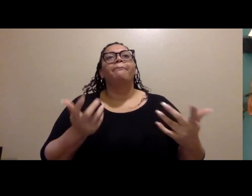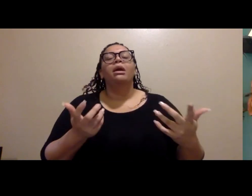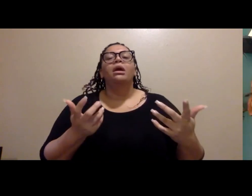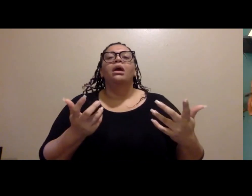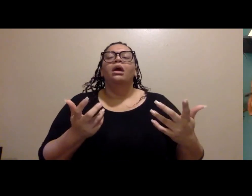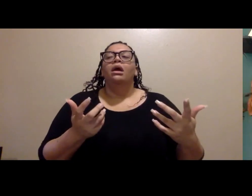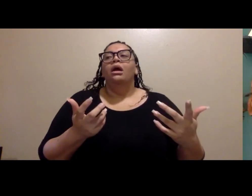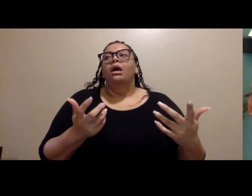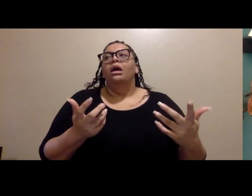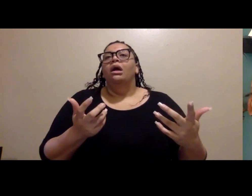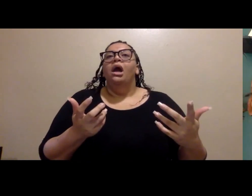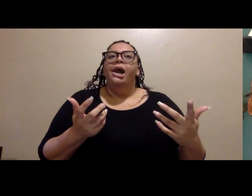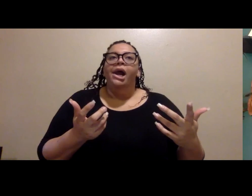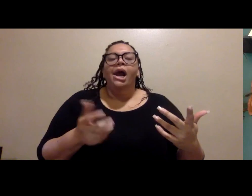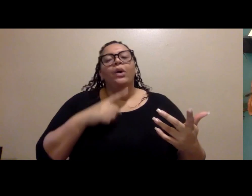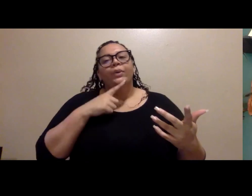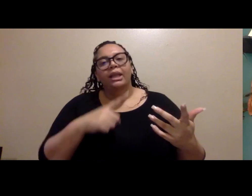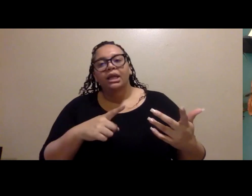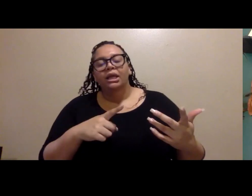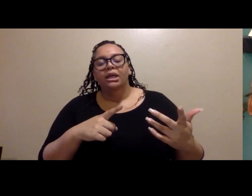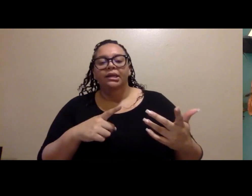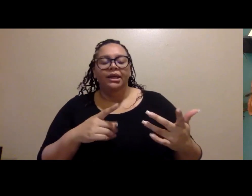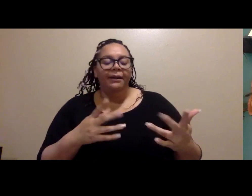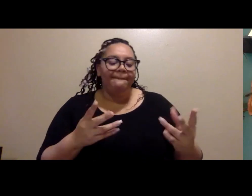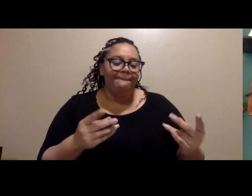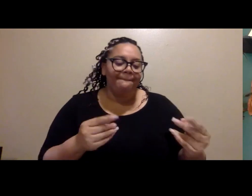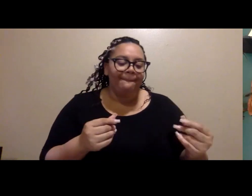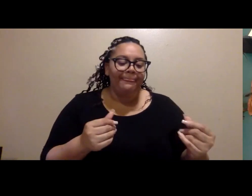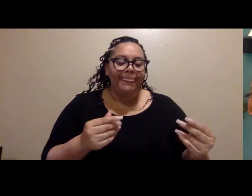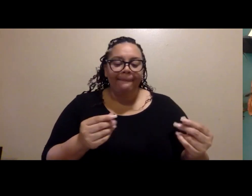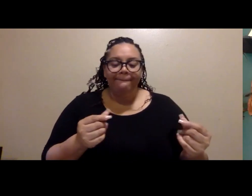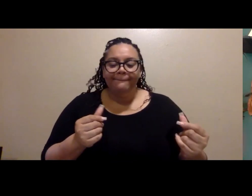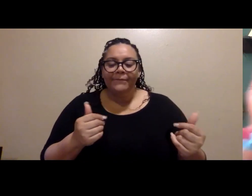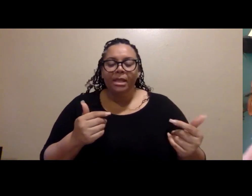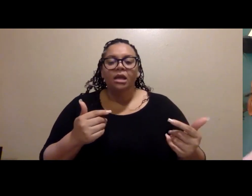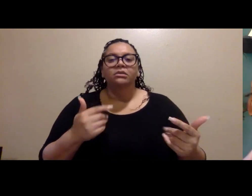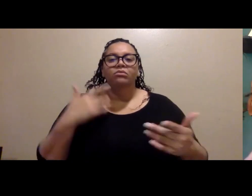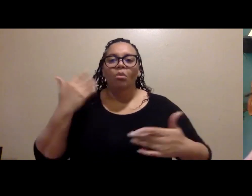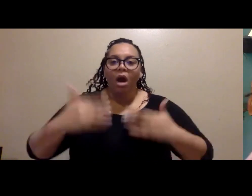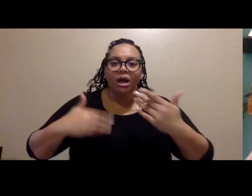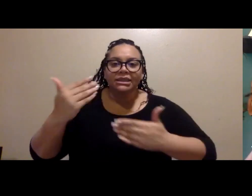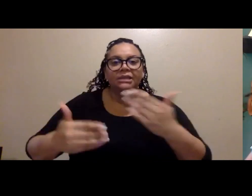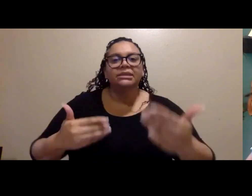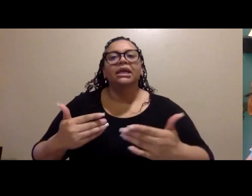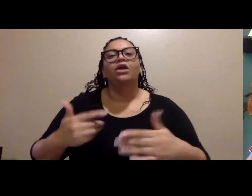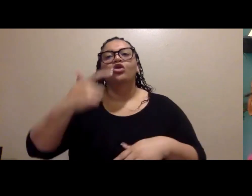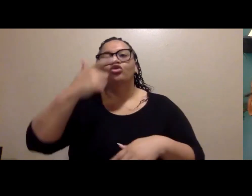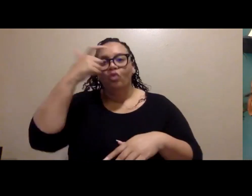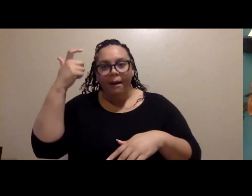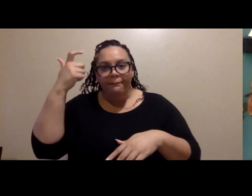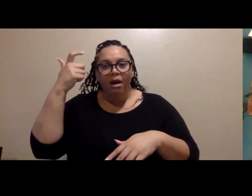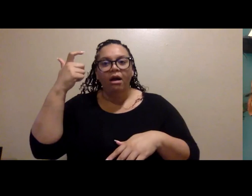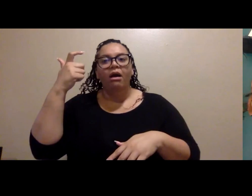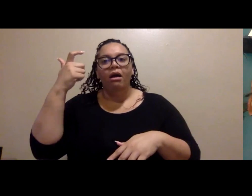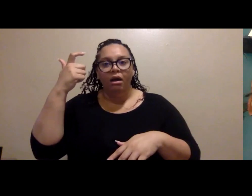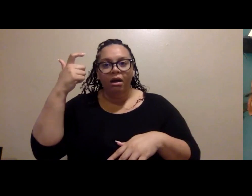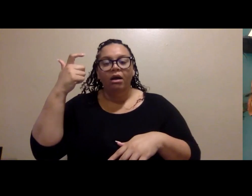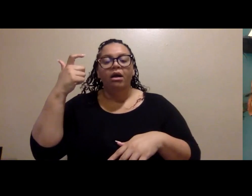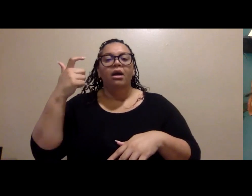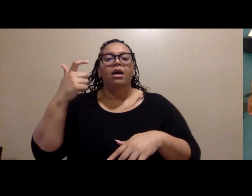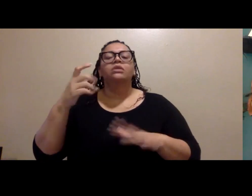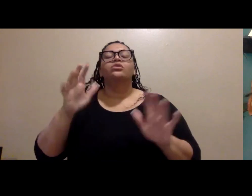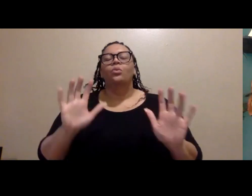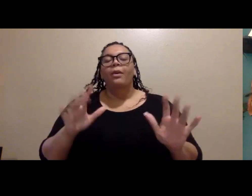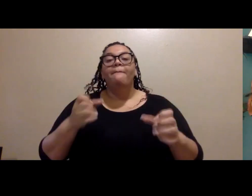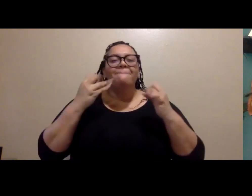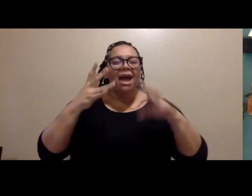job at really processing the trauma that's a lot of times what we see